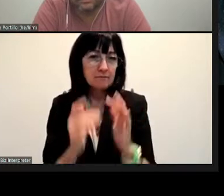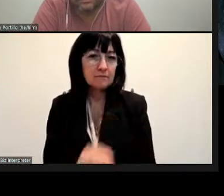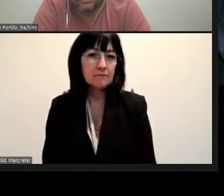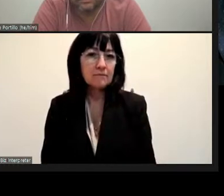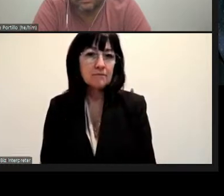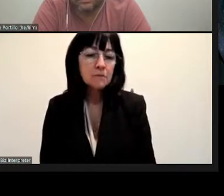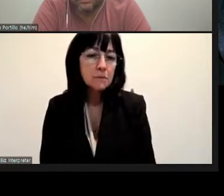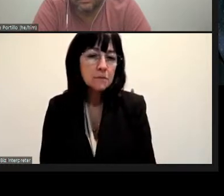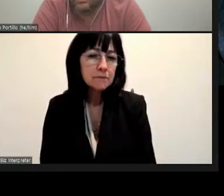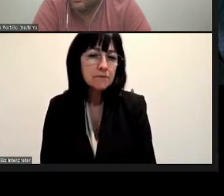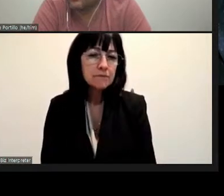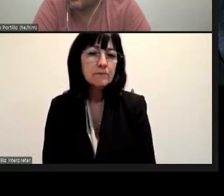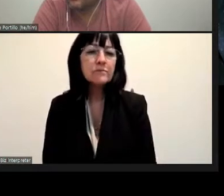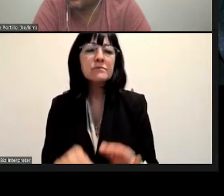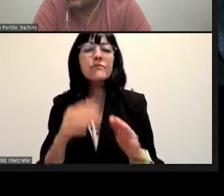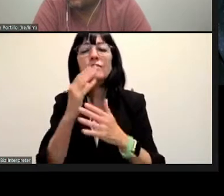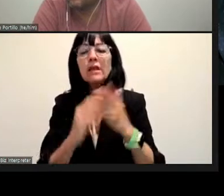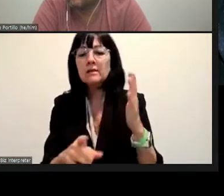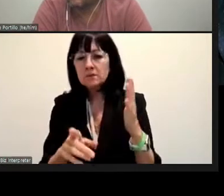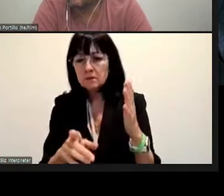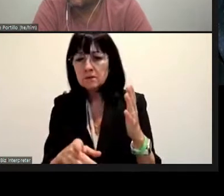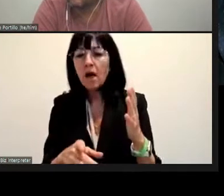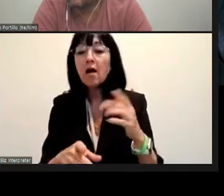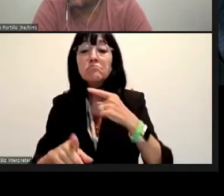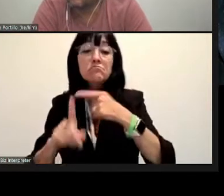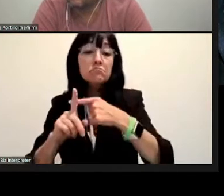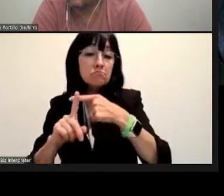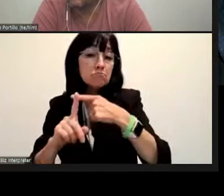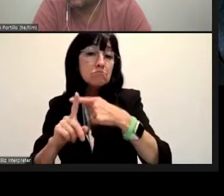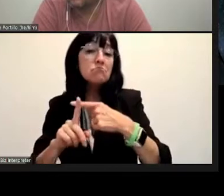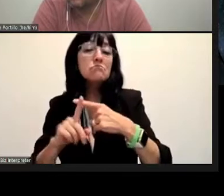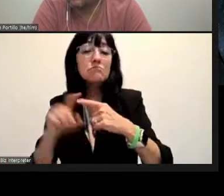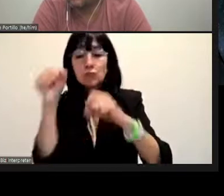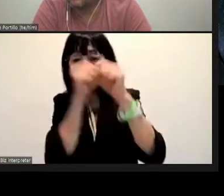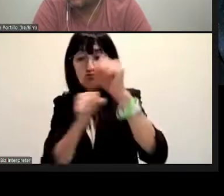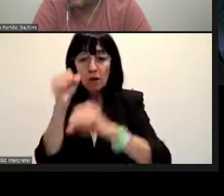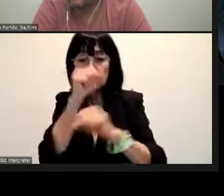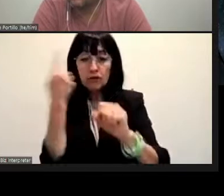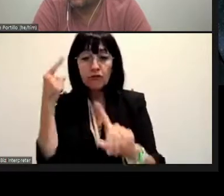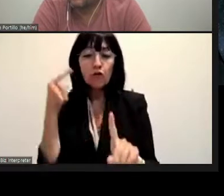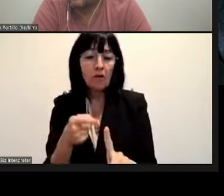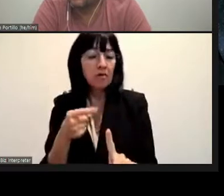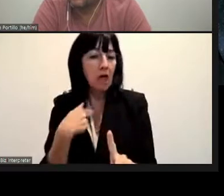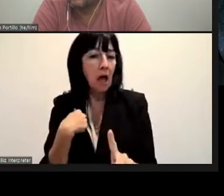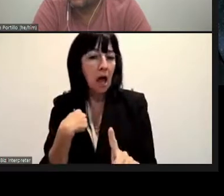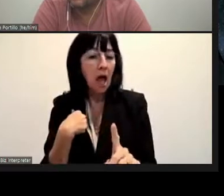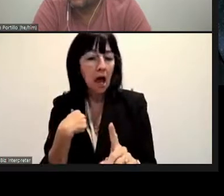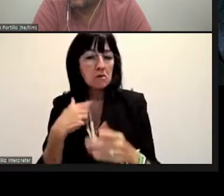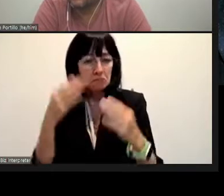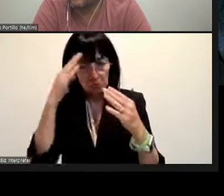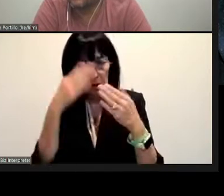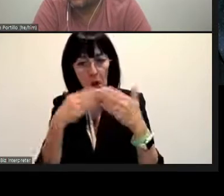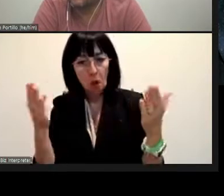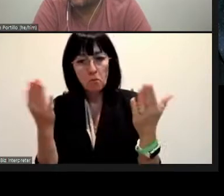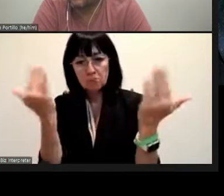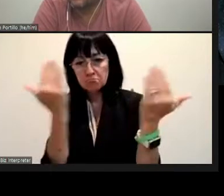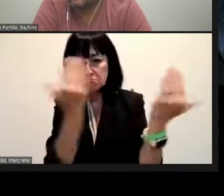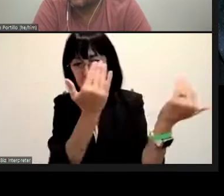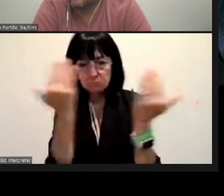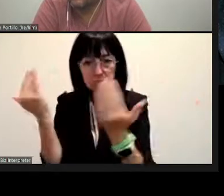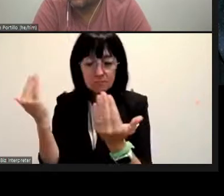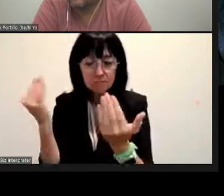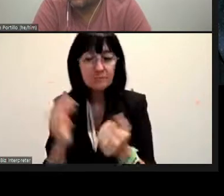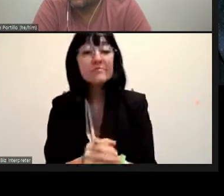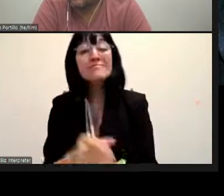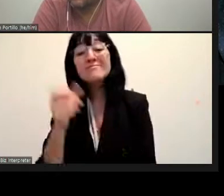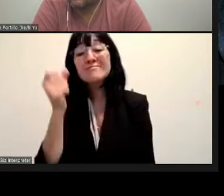helpful strategies for that, I'd love to hear them. Another one would be, I have encountered a lot of negative self-talk from performers who sort of come into the